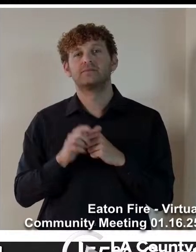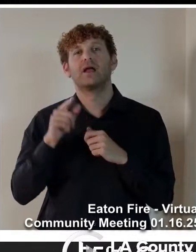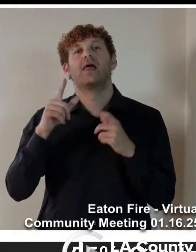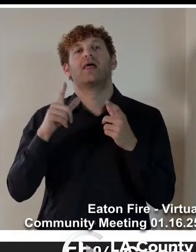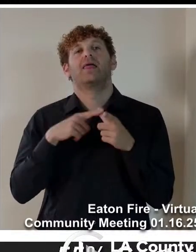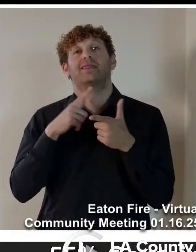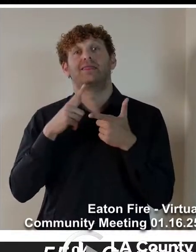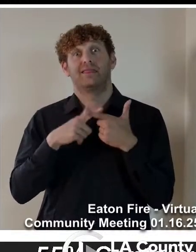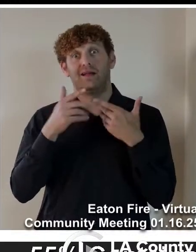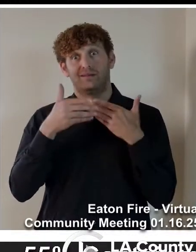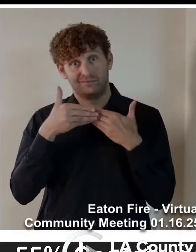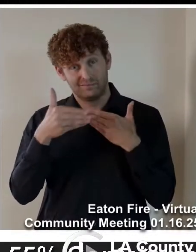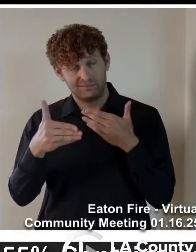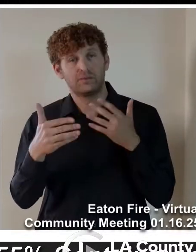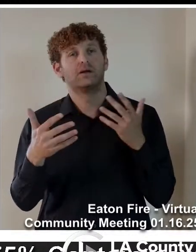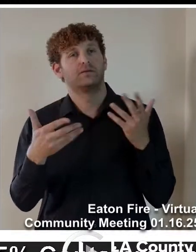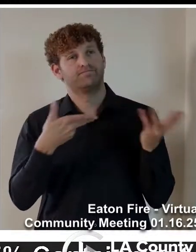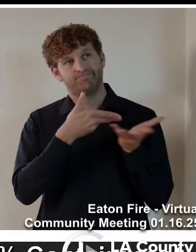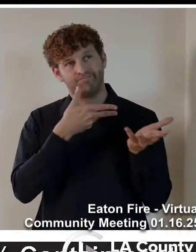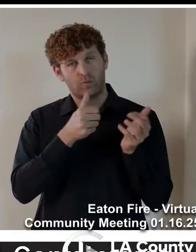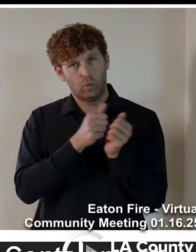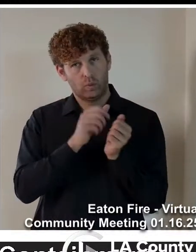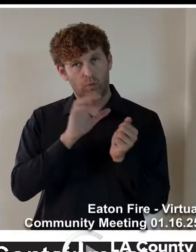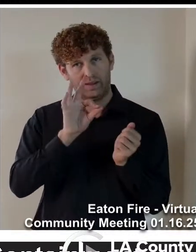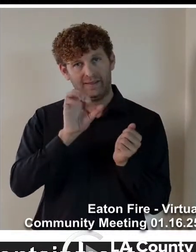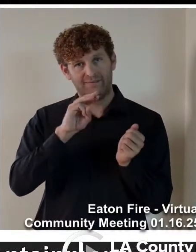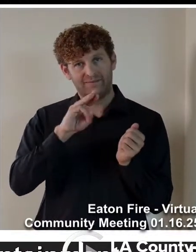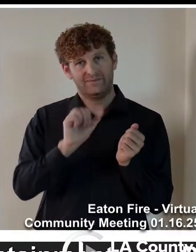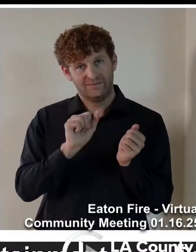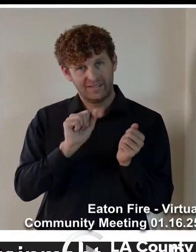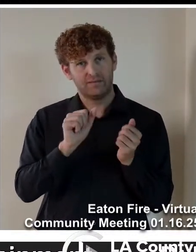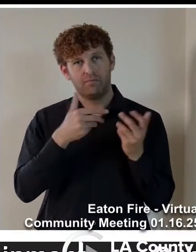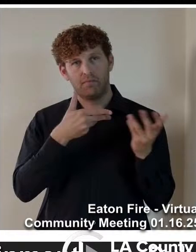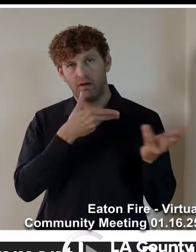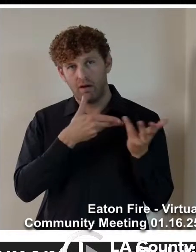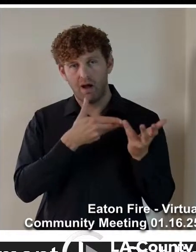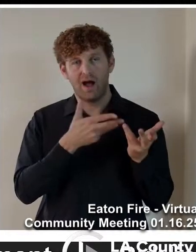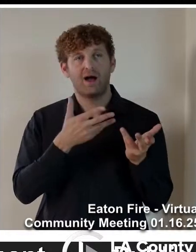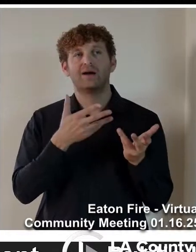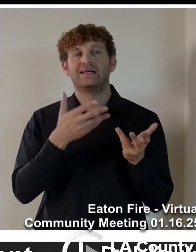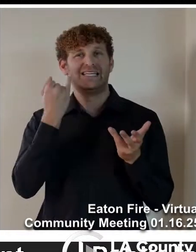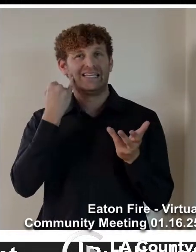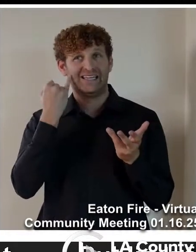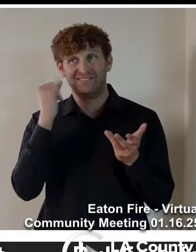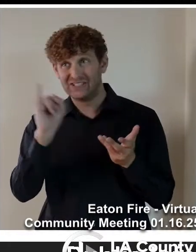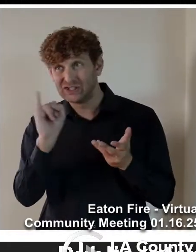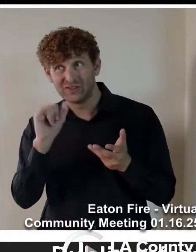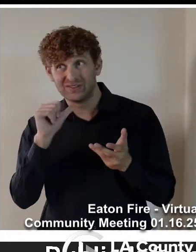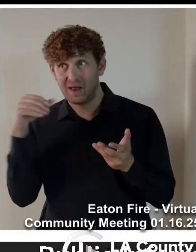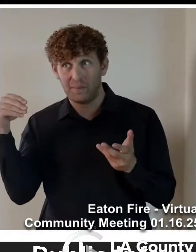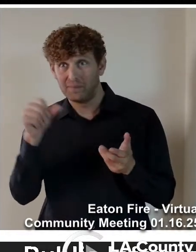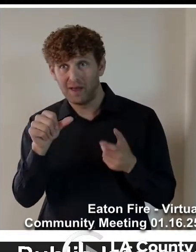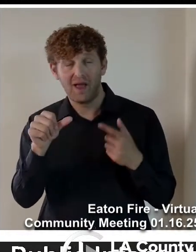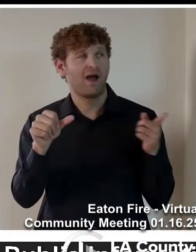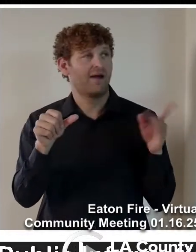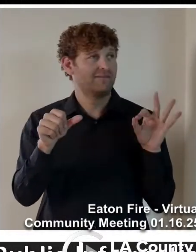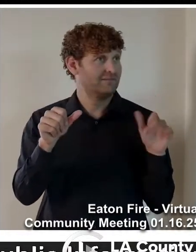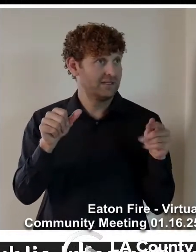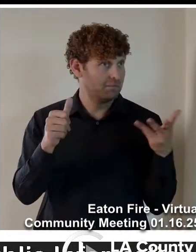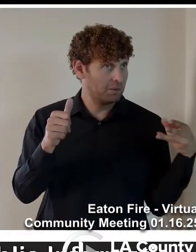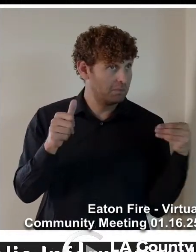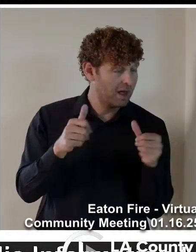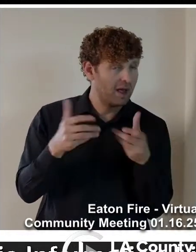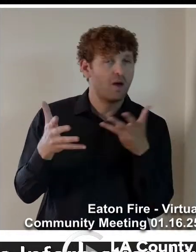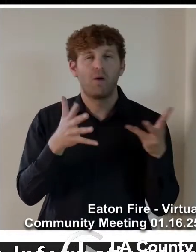reimbursed for those expenses if insurance doesn't cover them. Okay? It's two different things. I know it can become